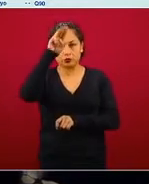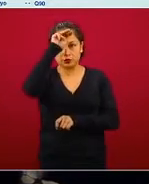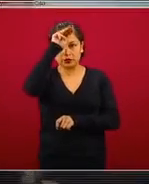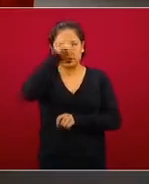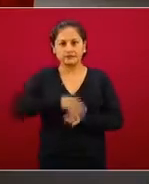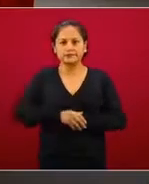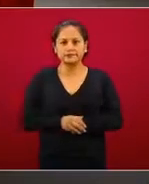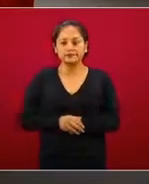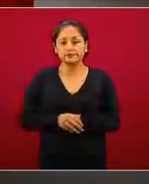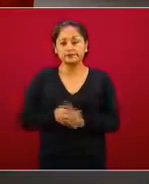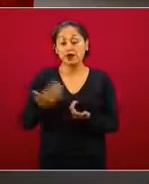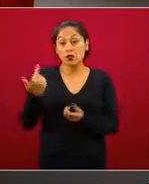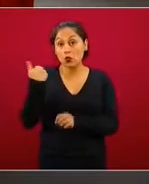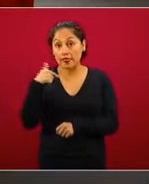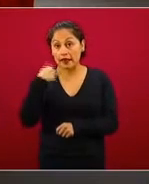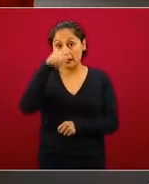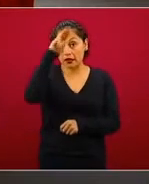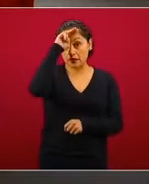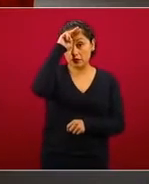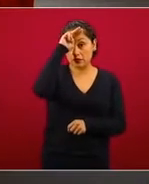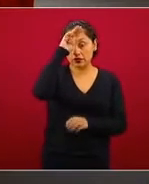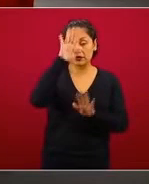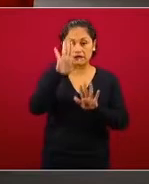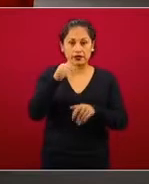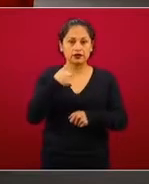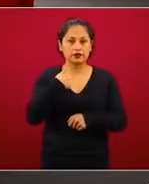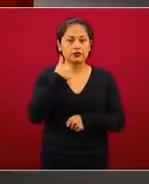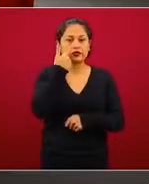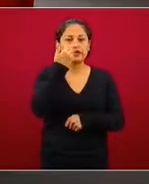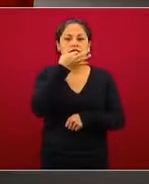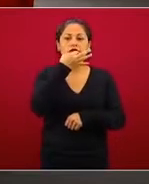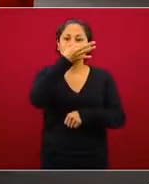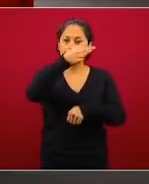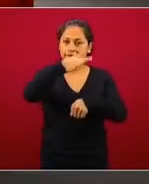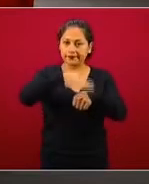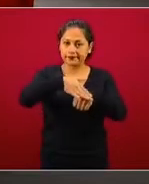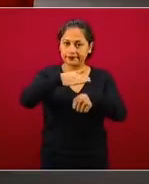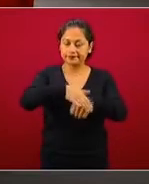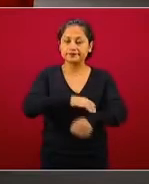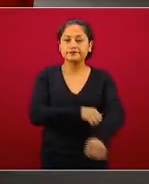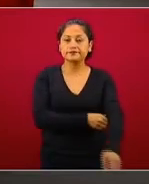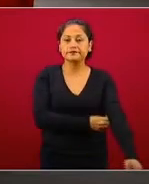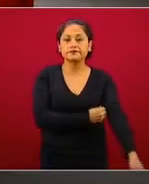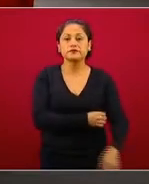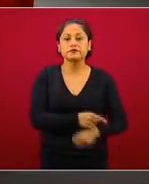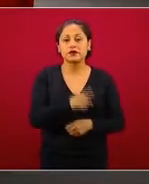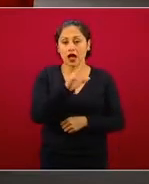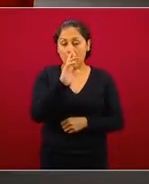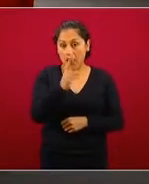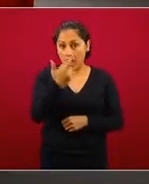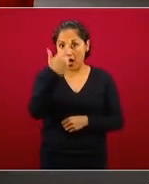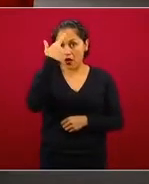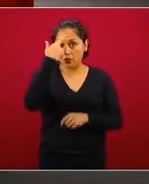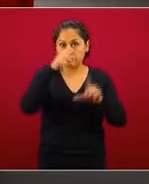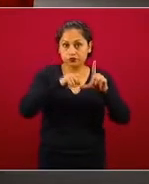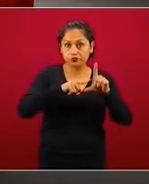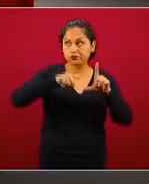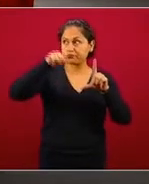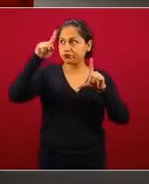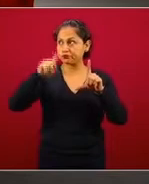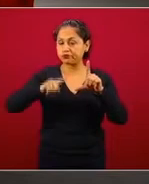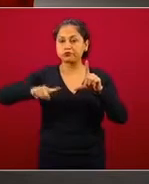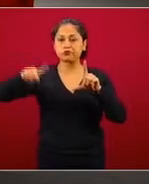see with the suspect cases. We can see this is getting closer to the prediction, but there are relatively few